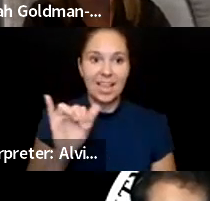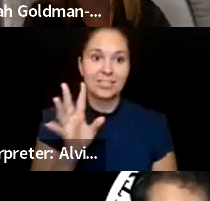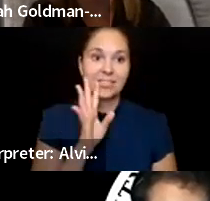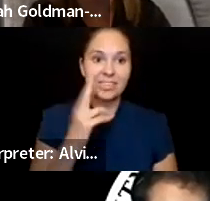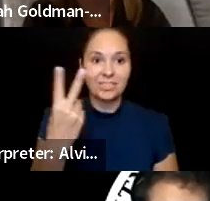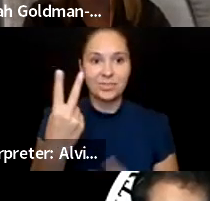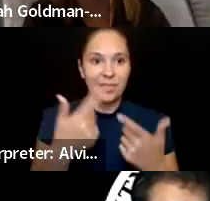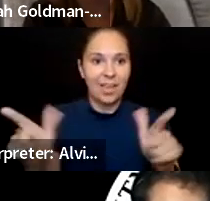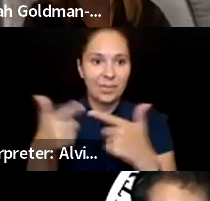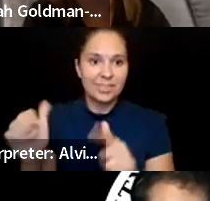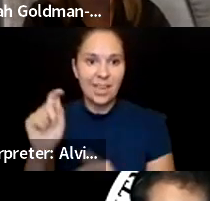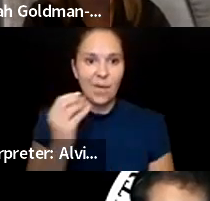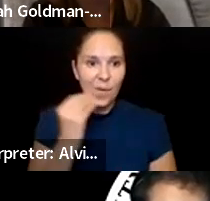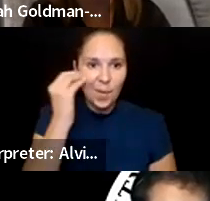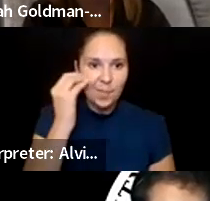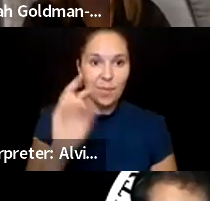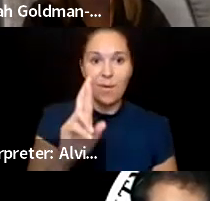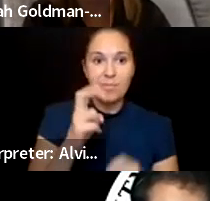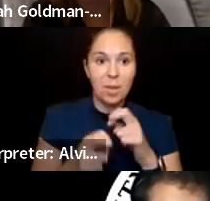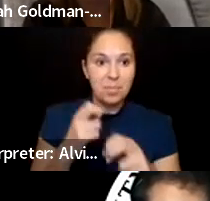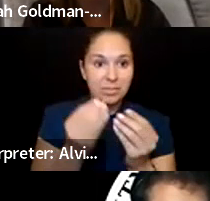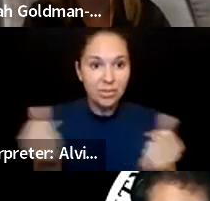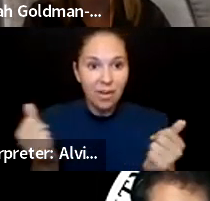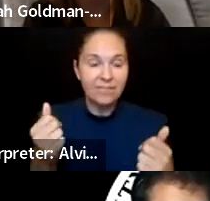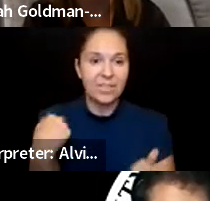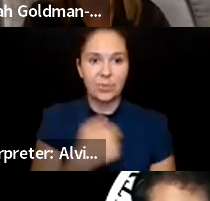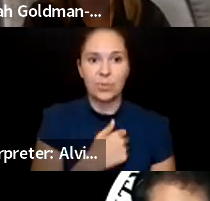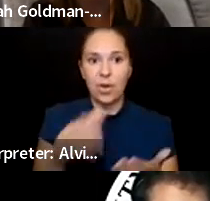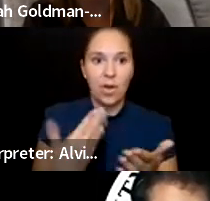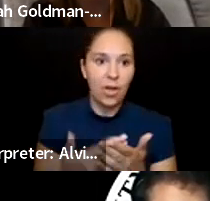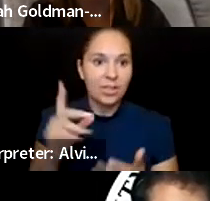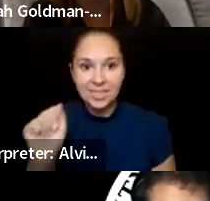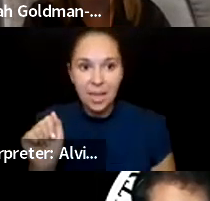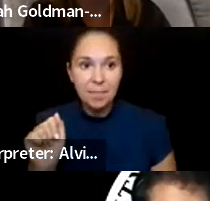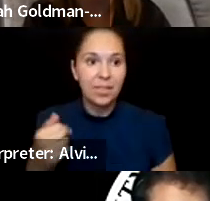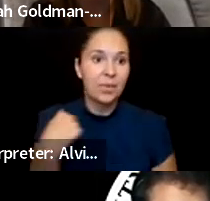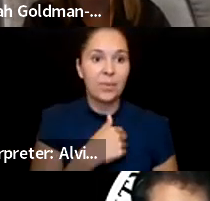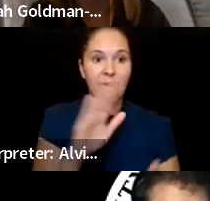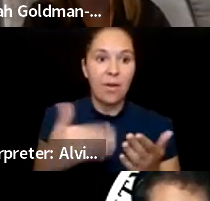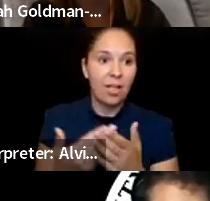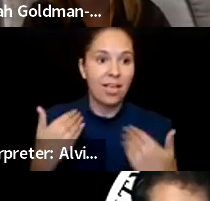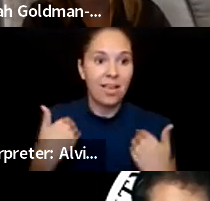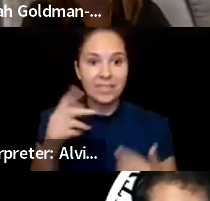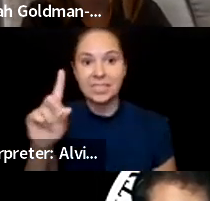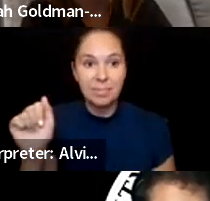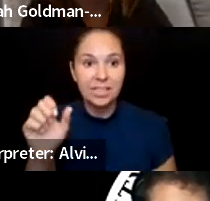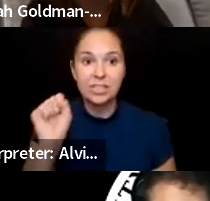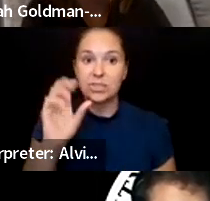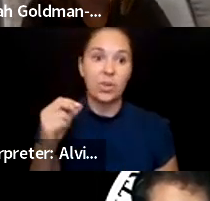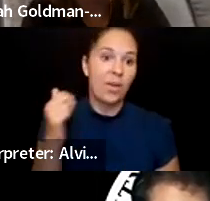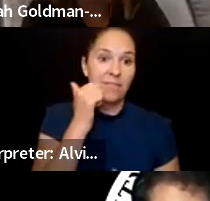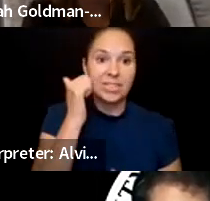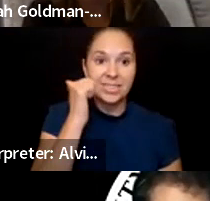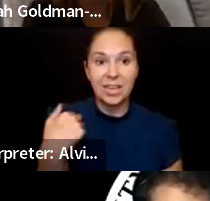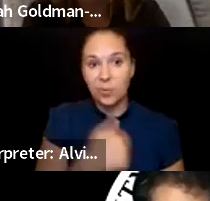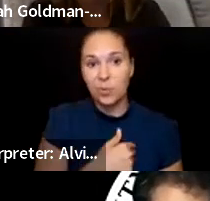home or problem solving. We're all disabled. We all have a disability. So every day we're